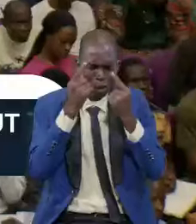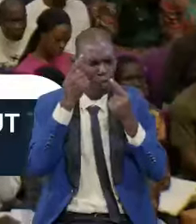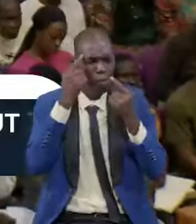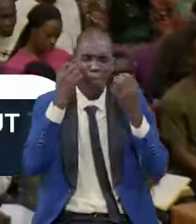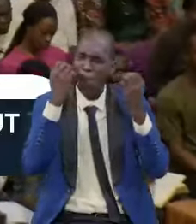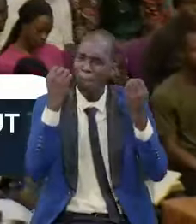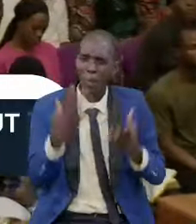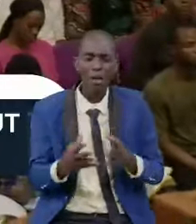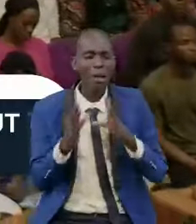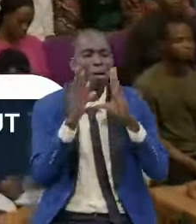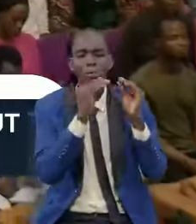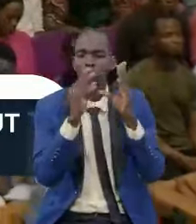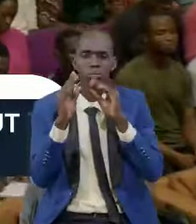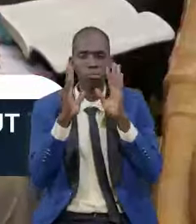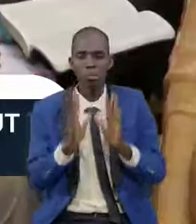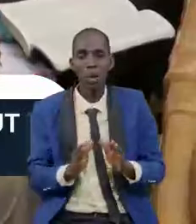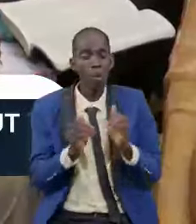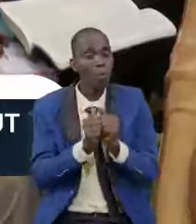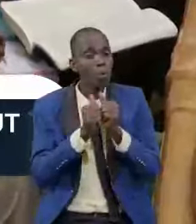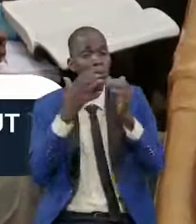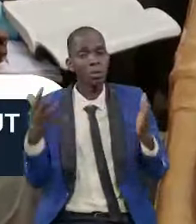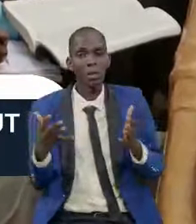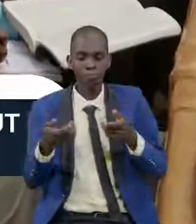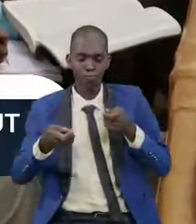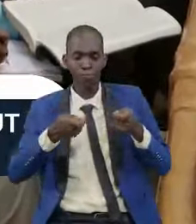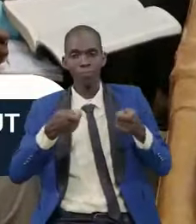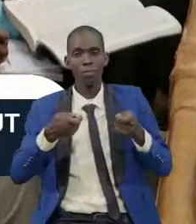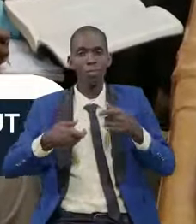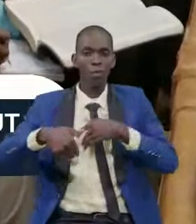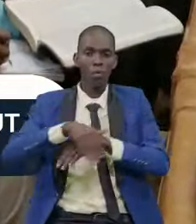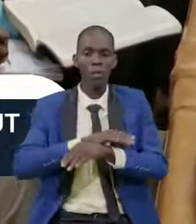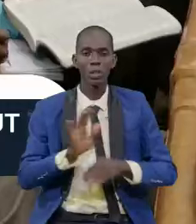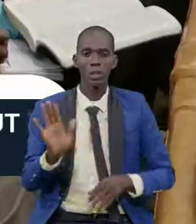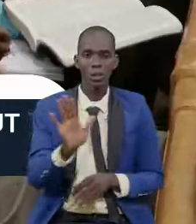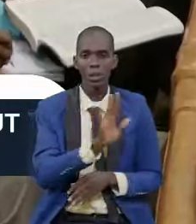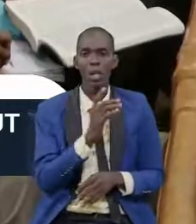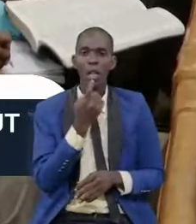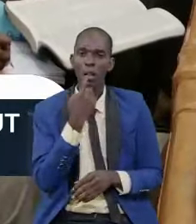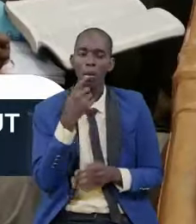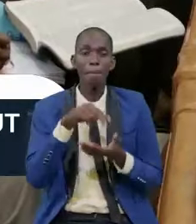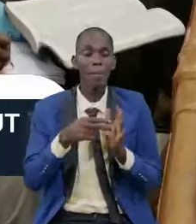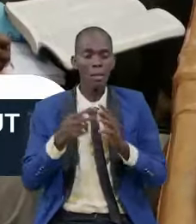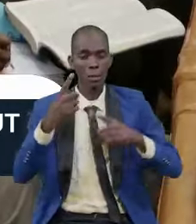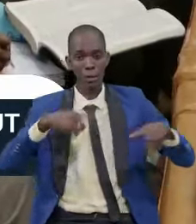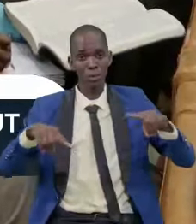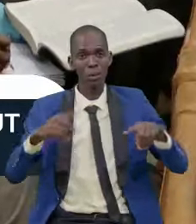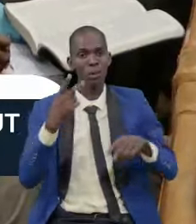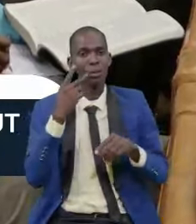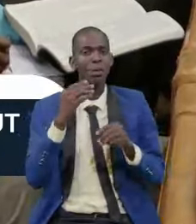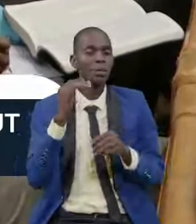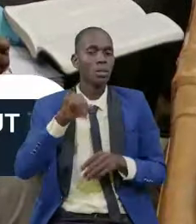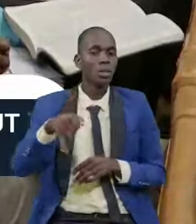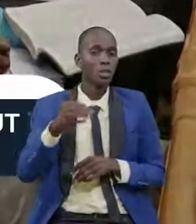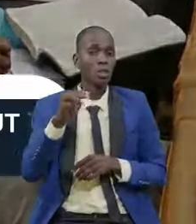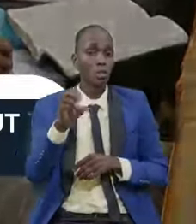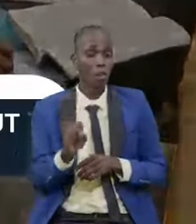many talkers without mastery over the tongue. You'll see James, by the